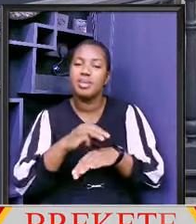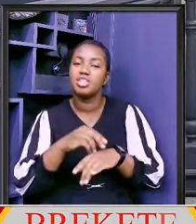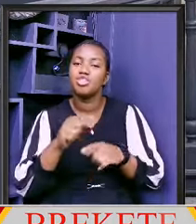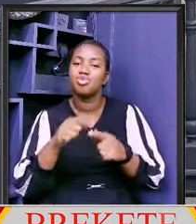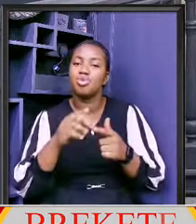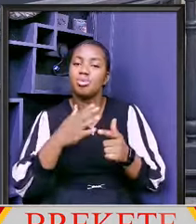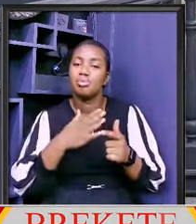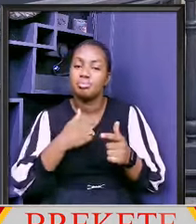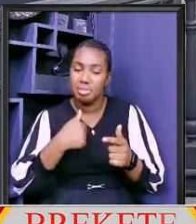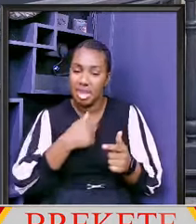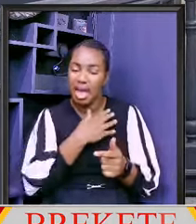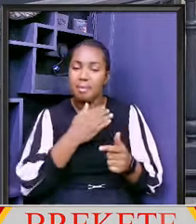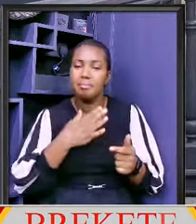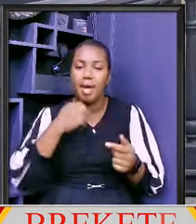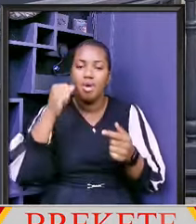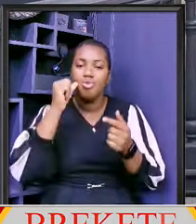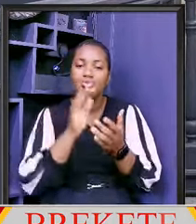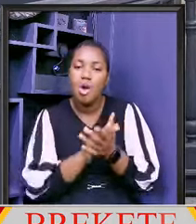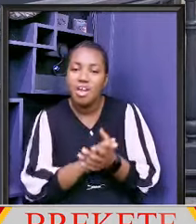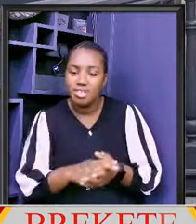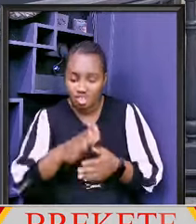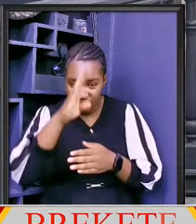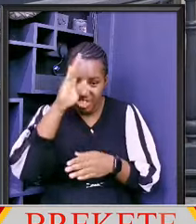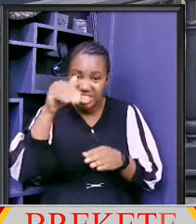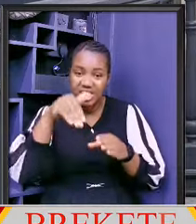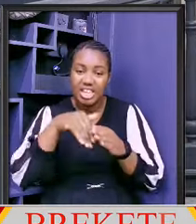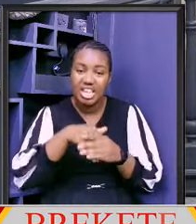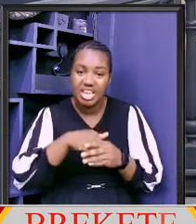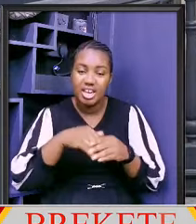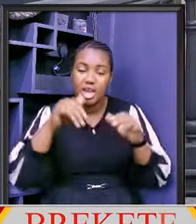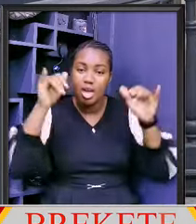alaikum. I know for him. He said, "Madam,